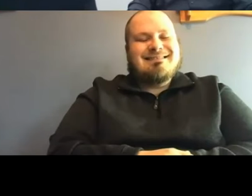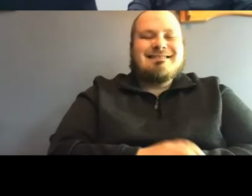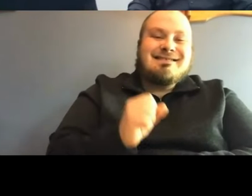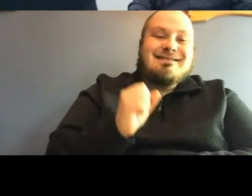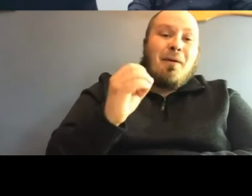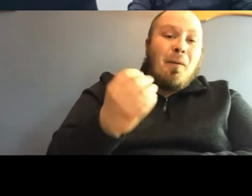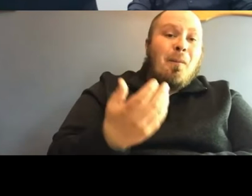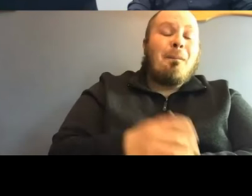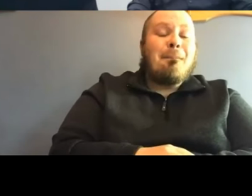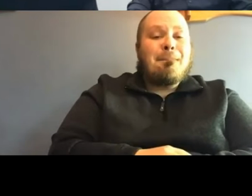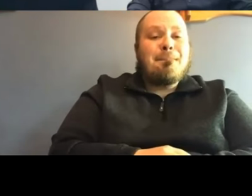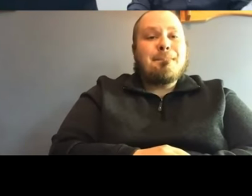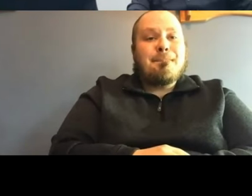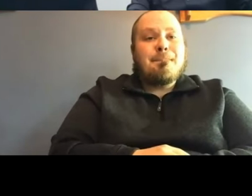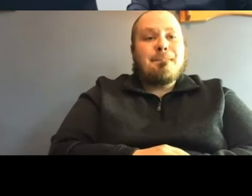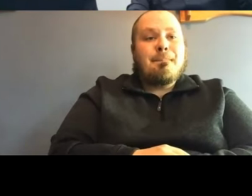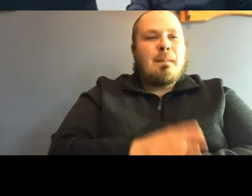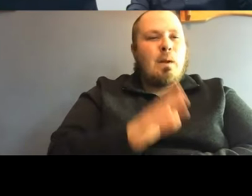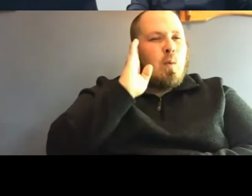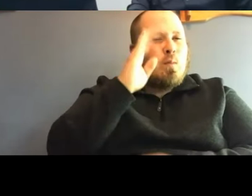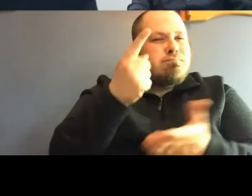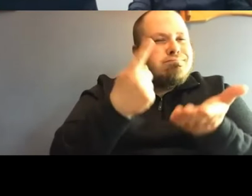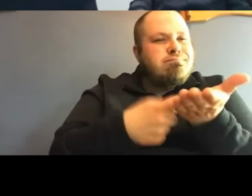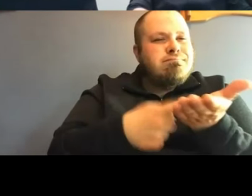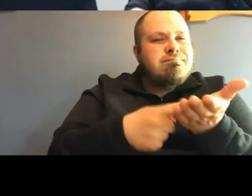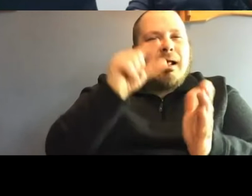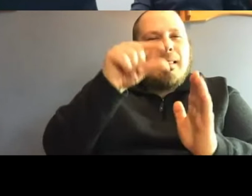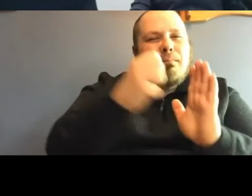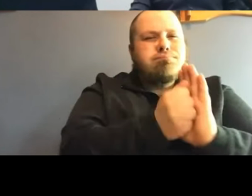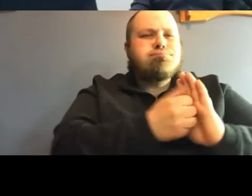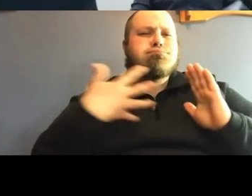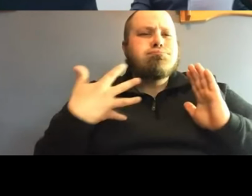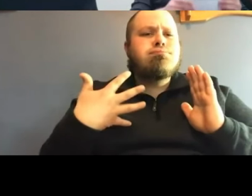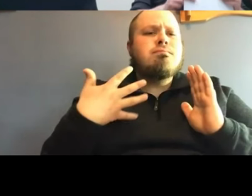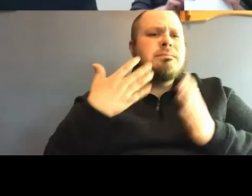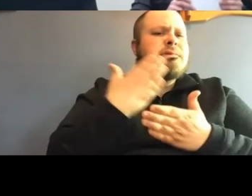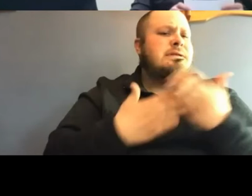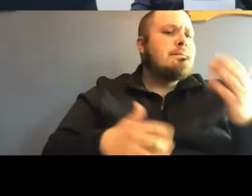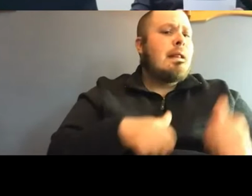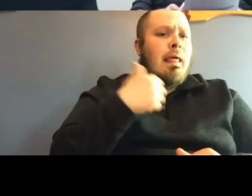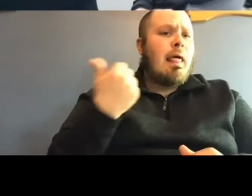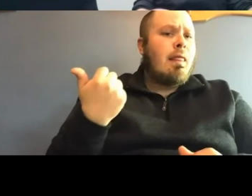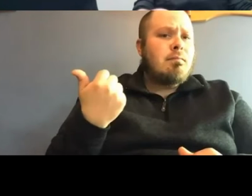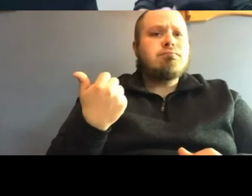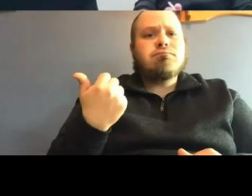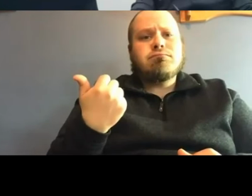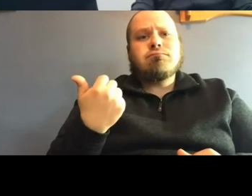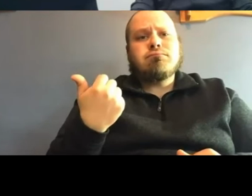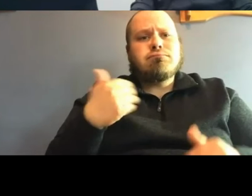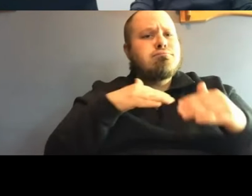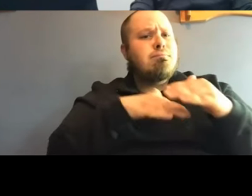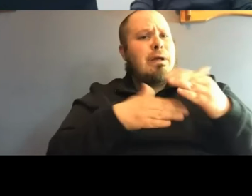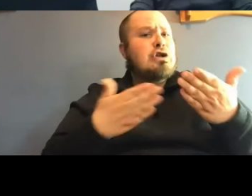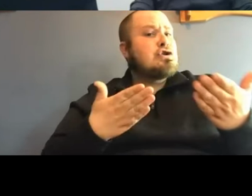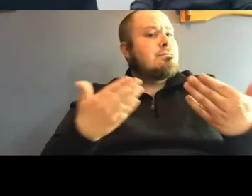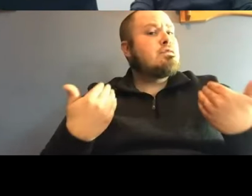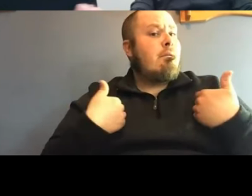So I'm just going to go into a little more depth into some of the other, the basic